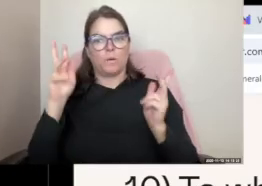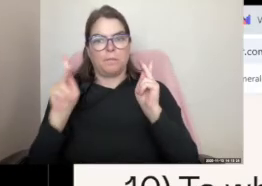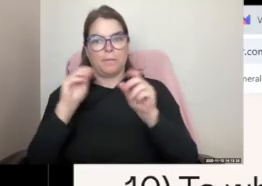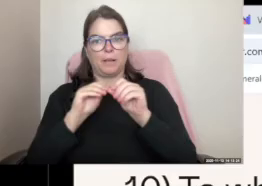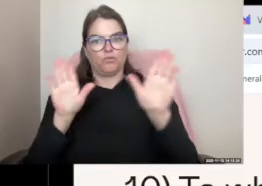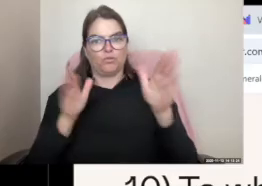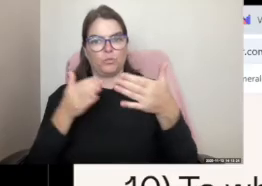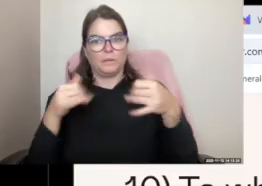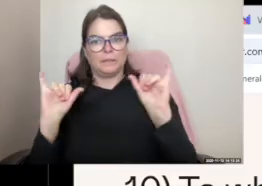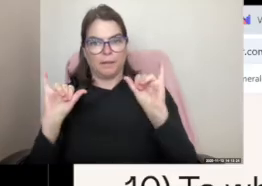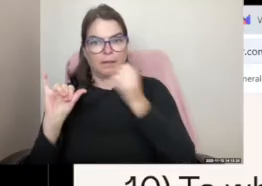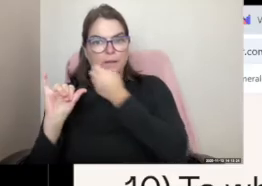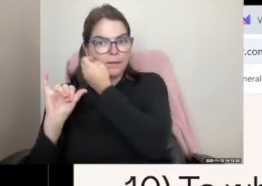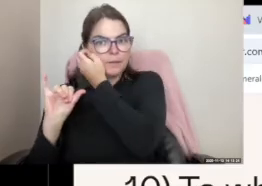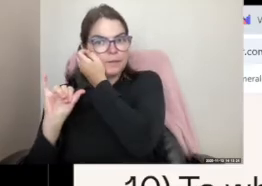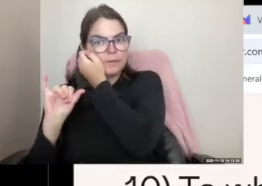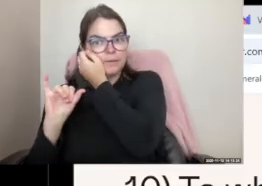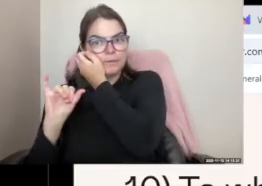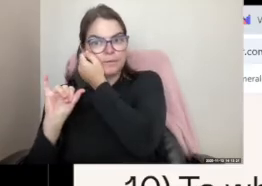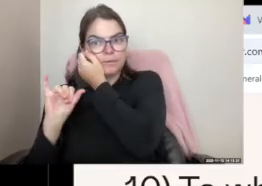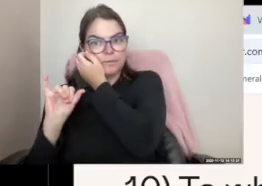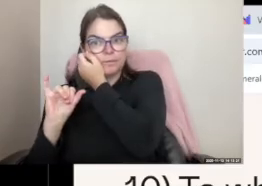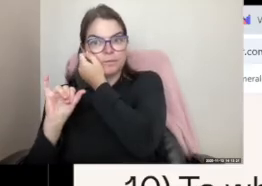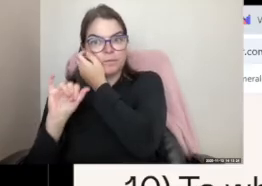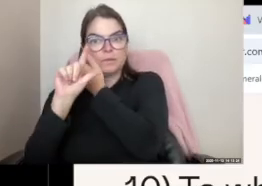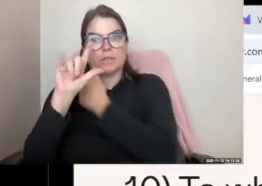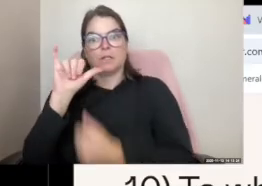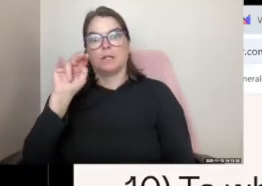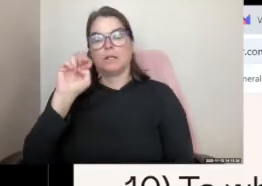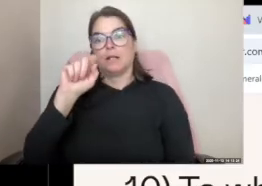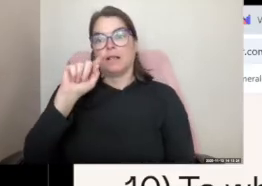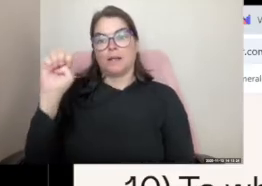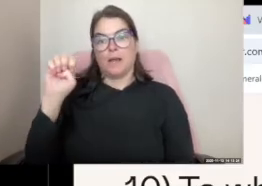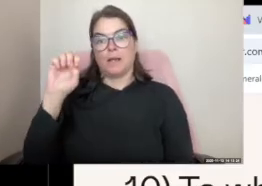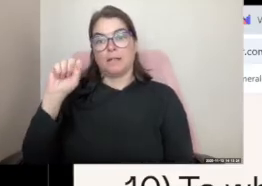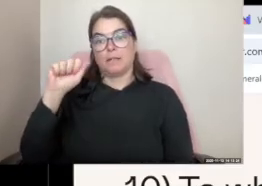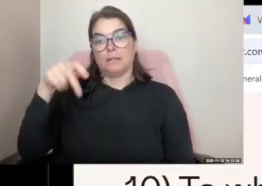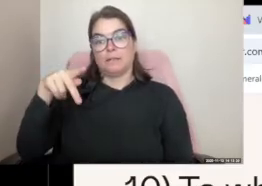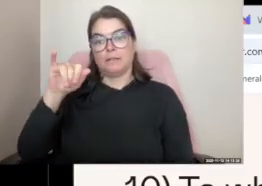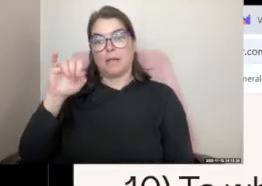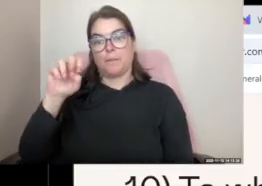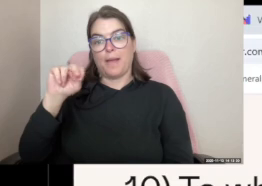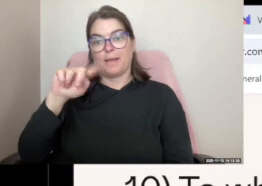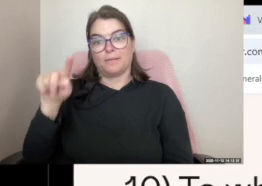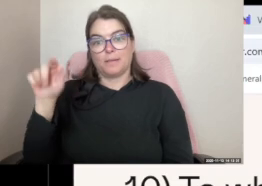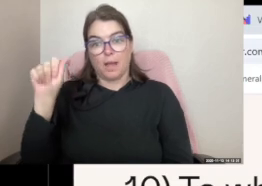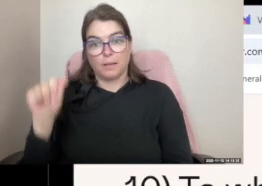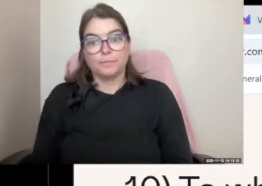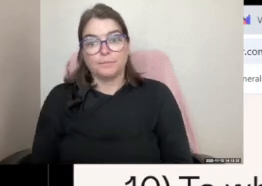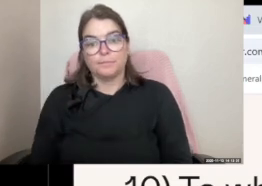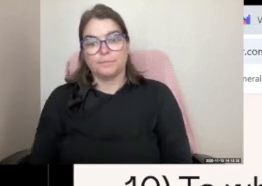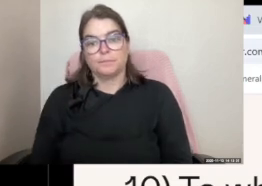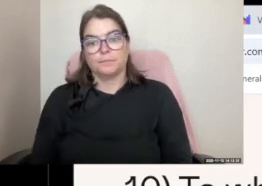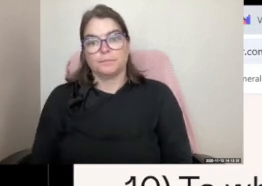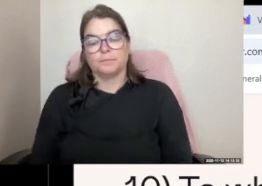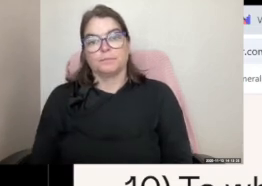Thanks, Chris. Appreciate it. Okay, we're going to go back online. I know there's a